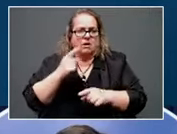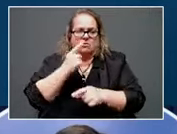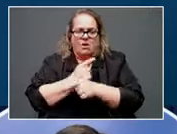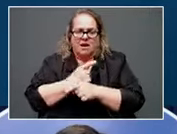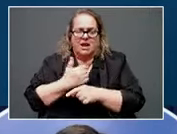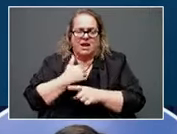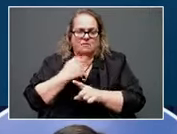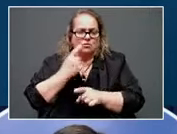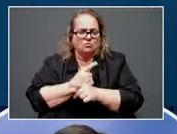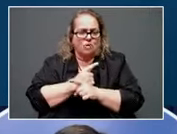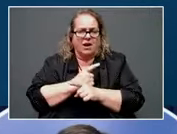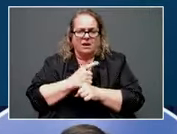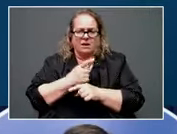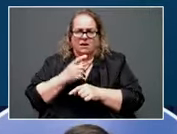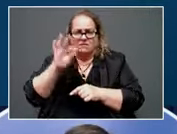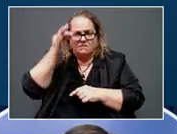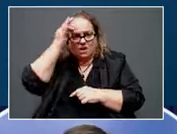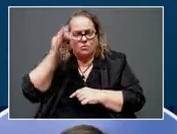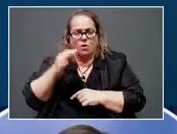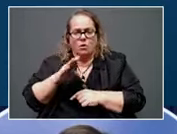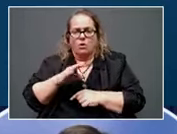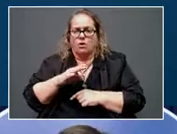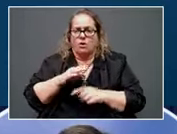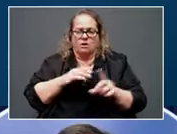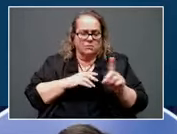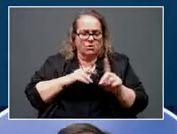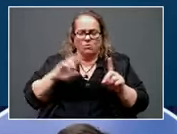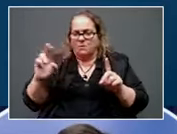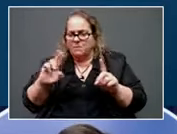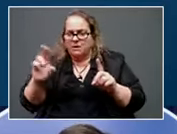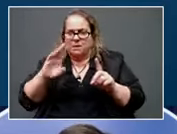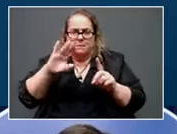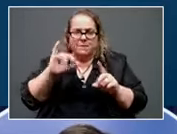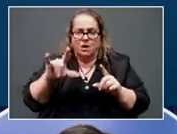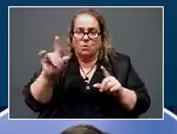federal bipartisan infrastructure bill, where we're seeking about $2 billion